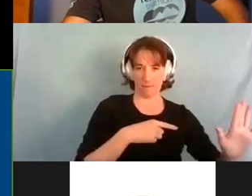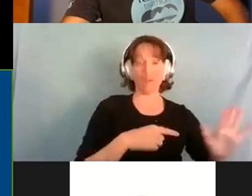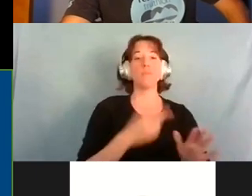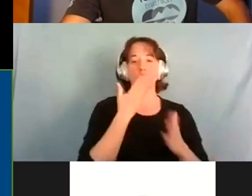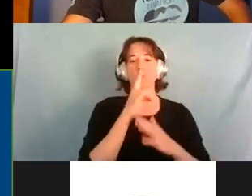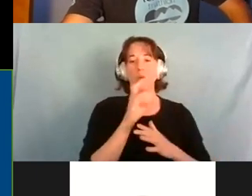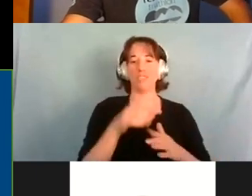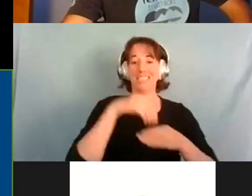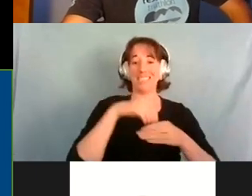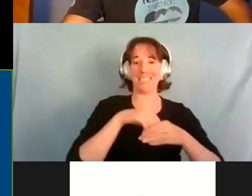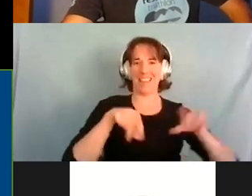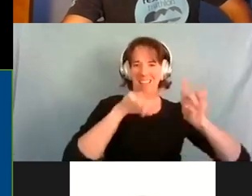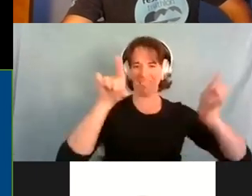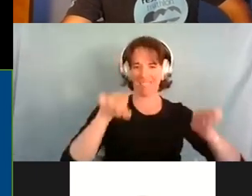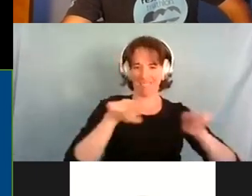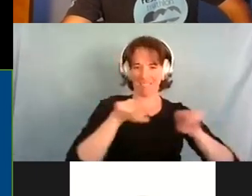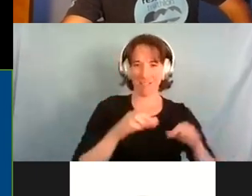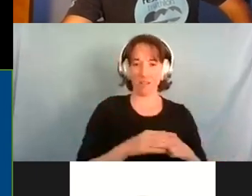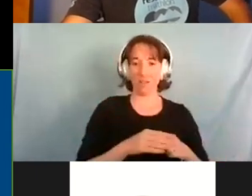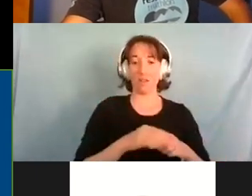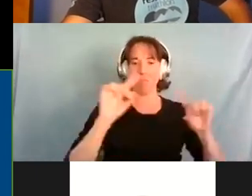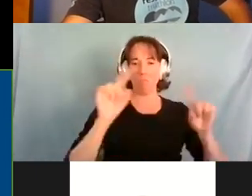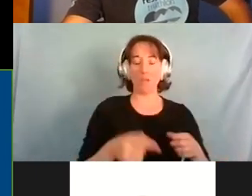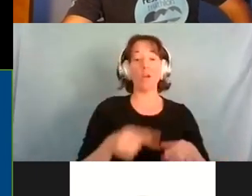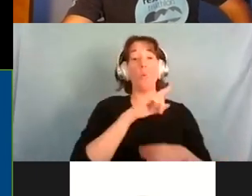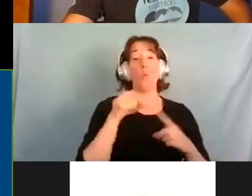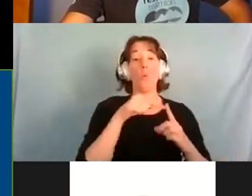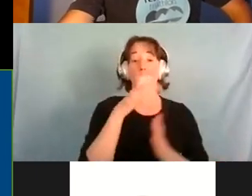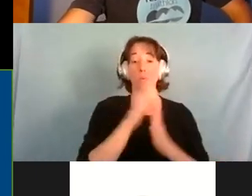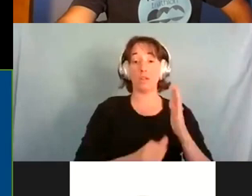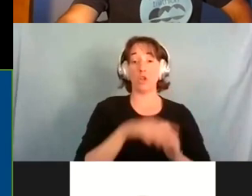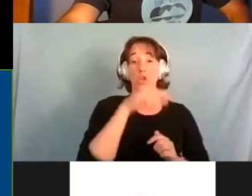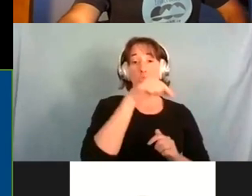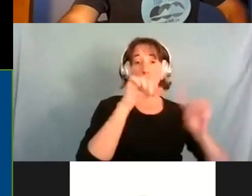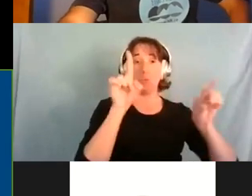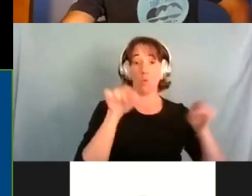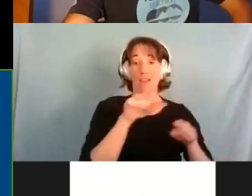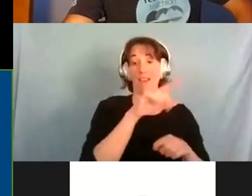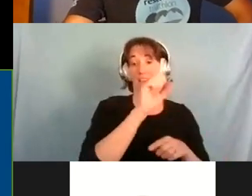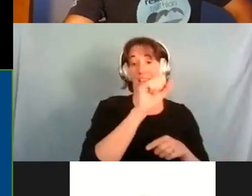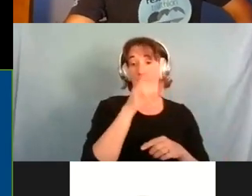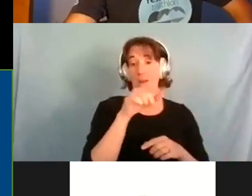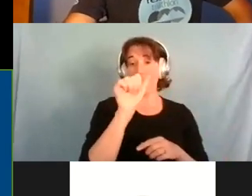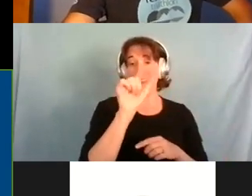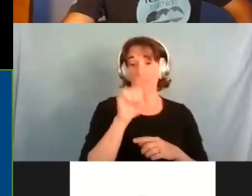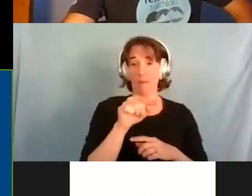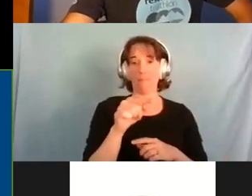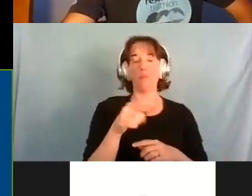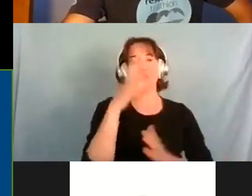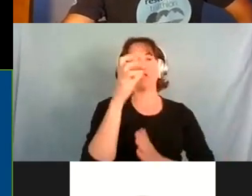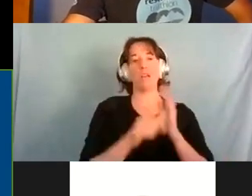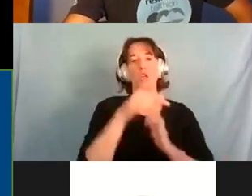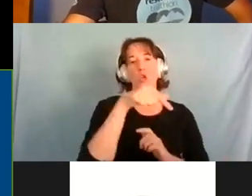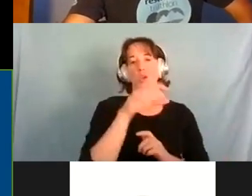thing, when you're subtracting Q of S prime A prime, well, you're subtracting QSA from